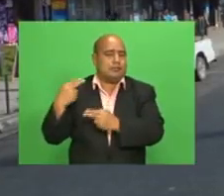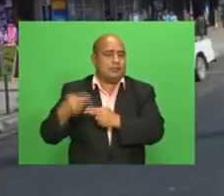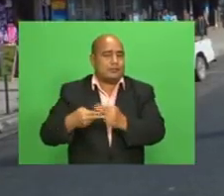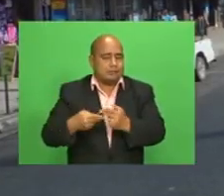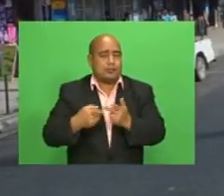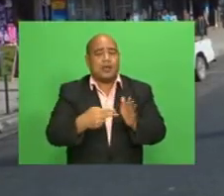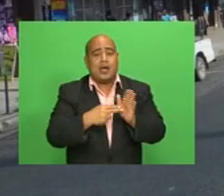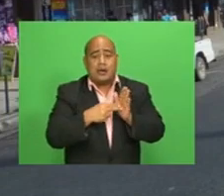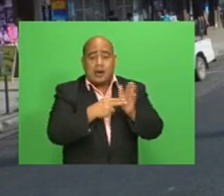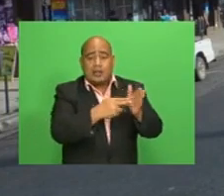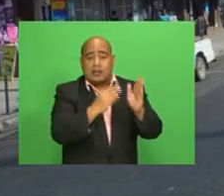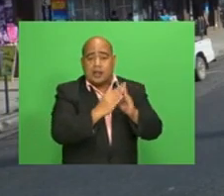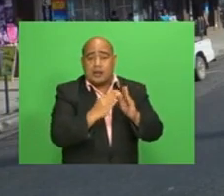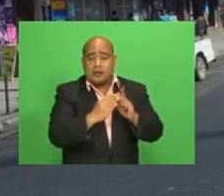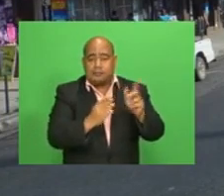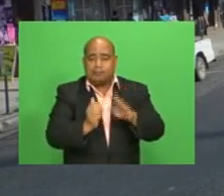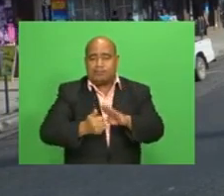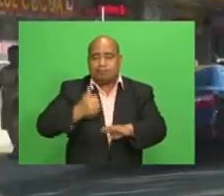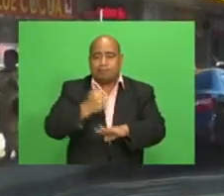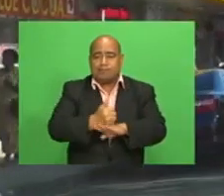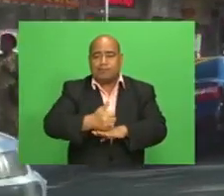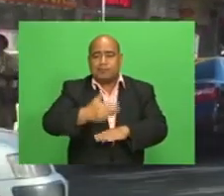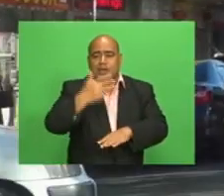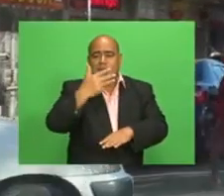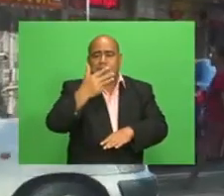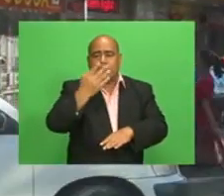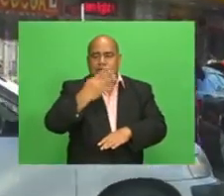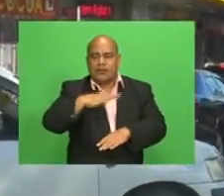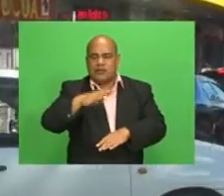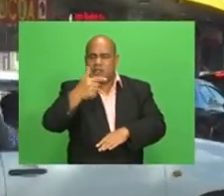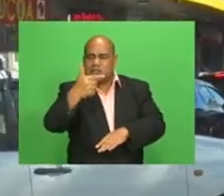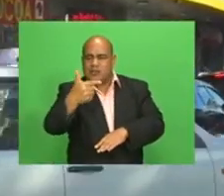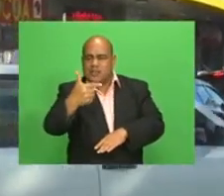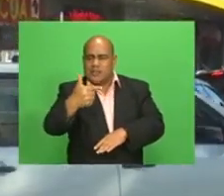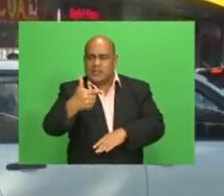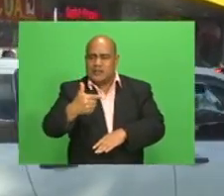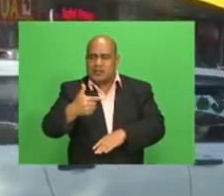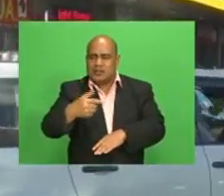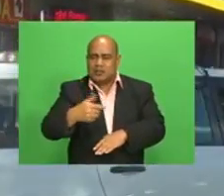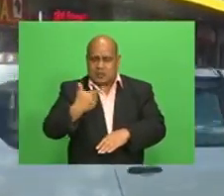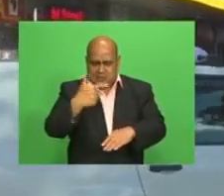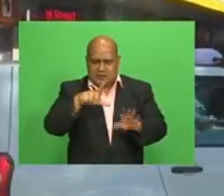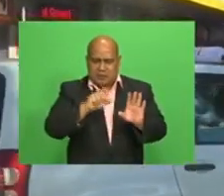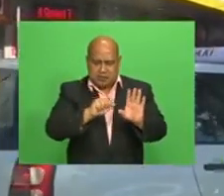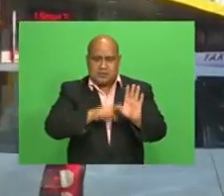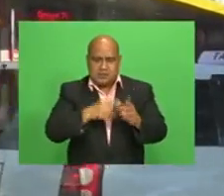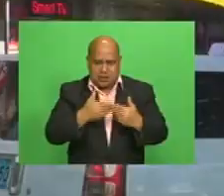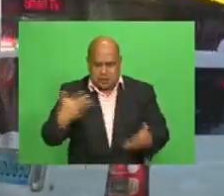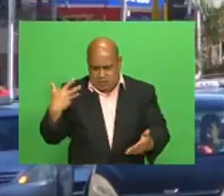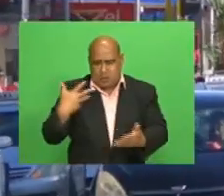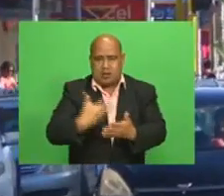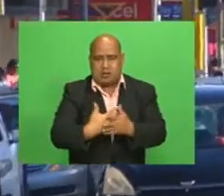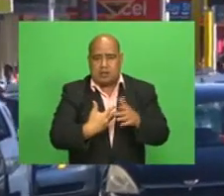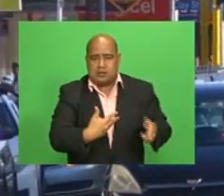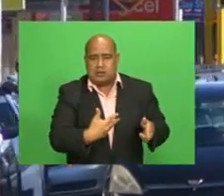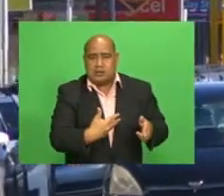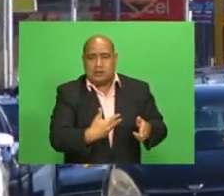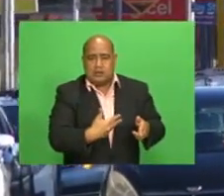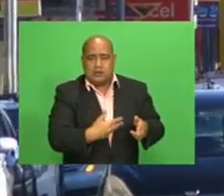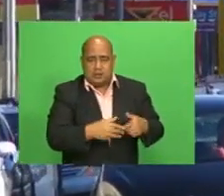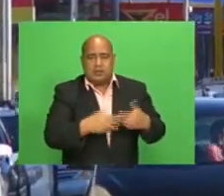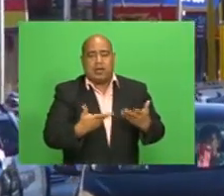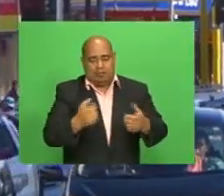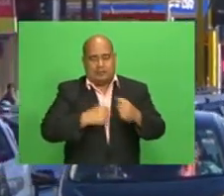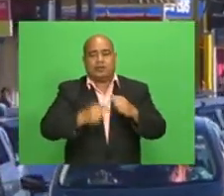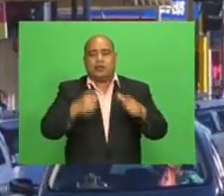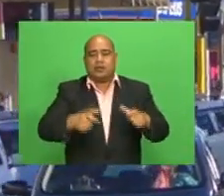in 1947, and now more than 70 years later, it is expected to be declared a city.